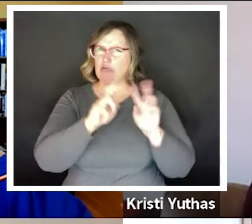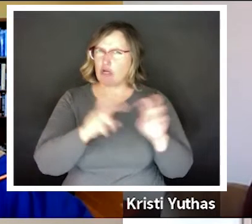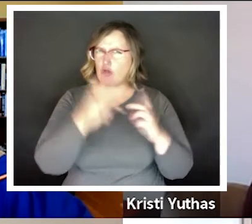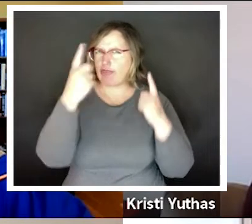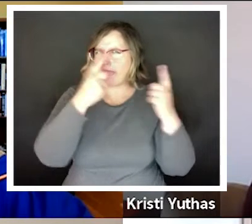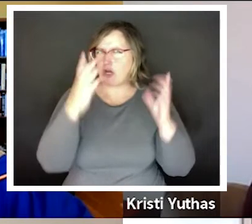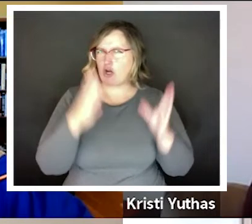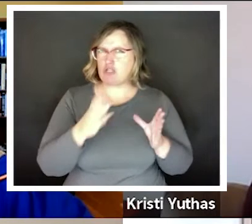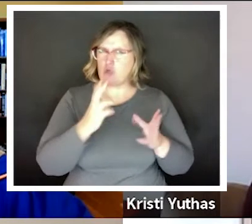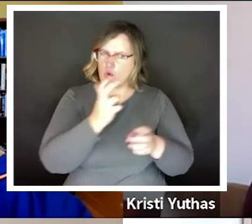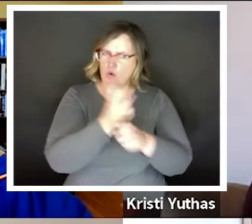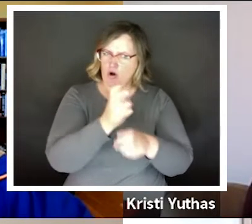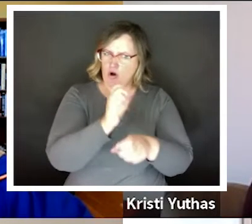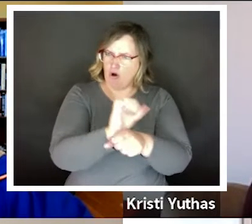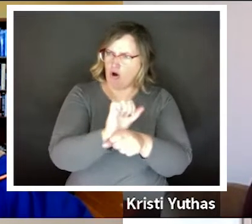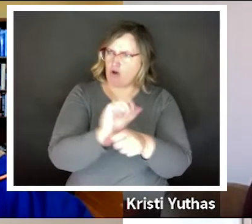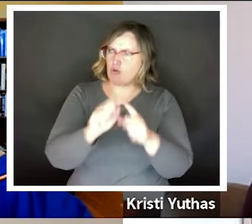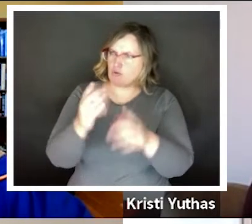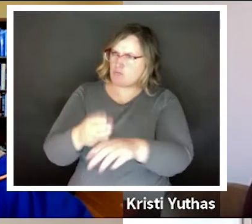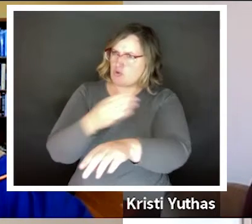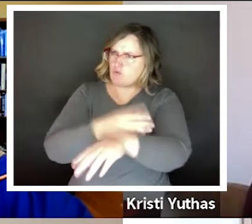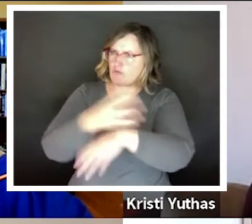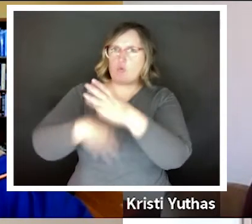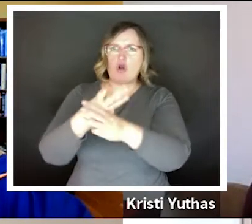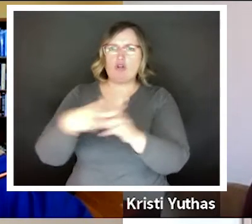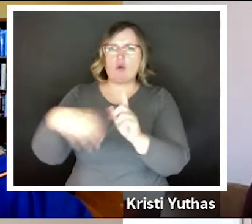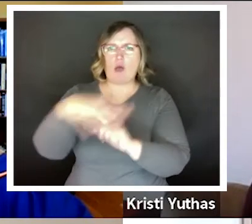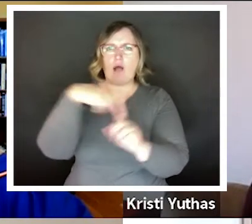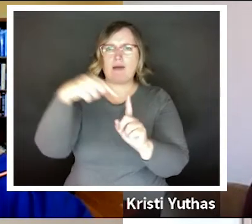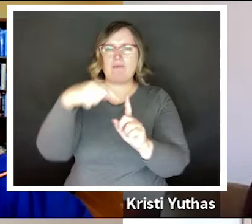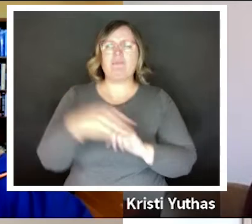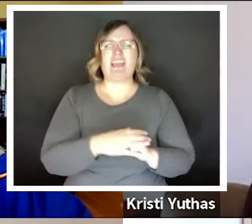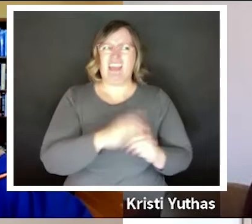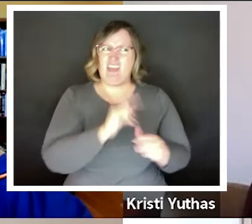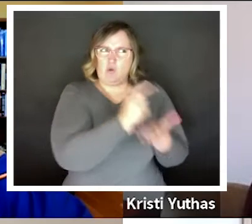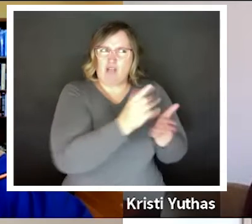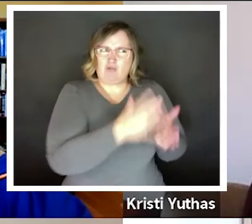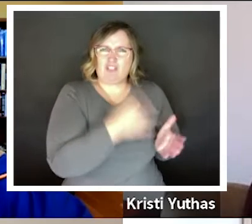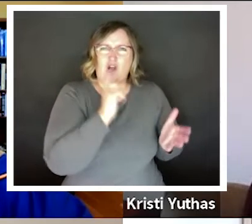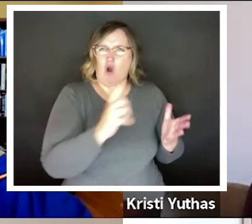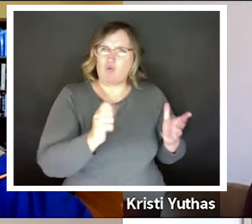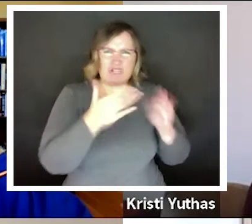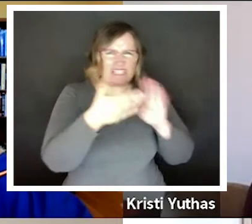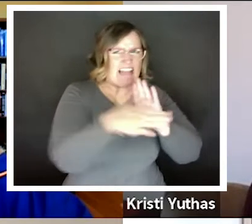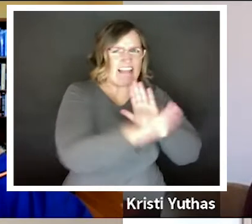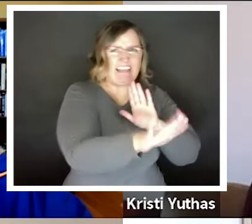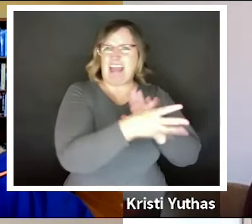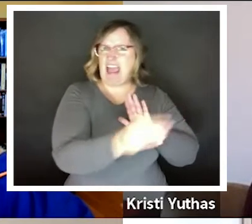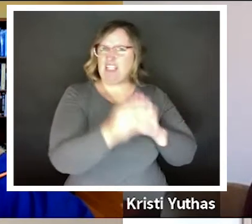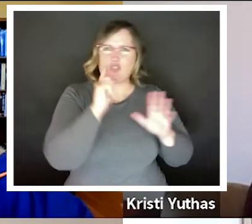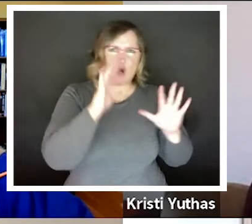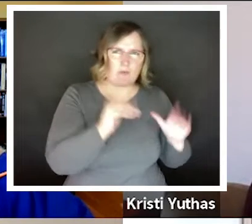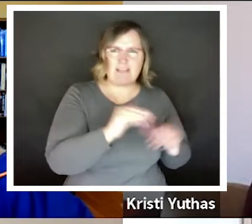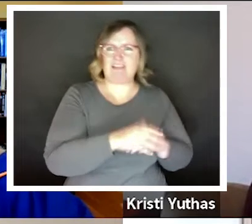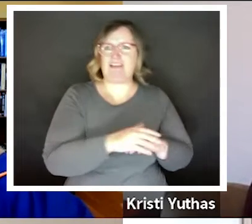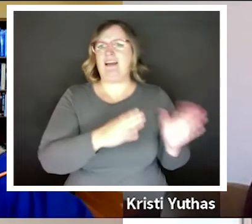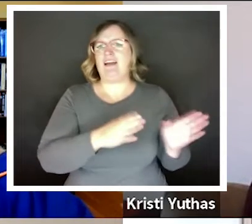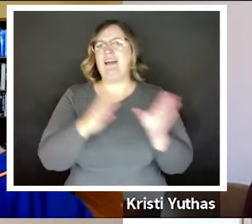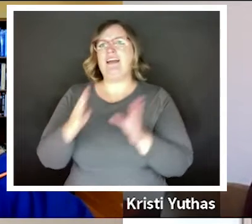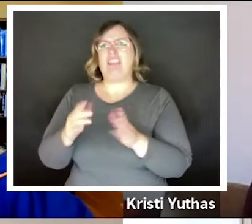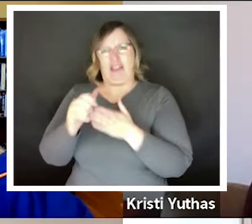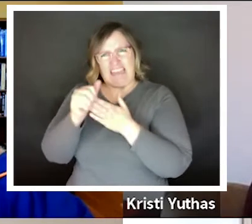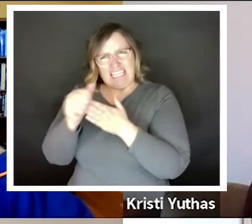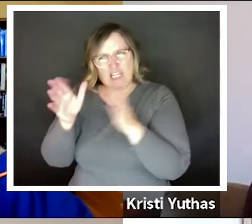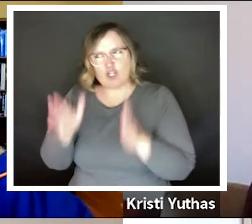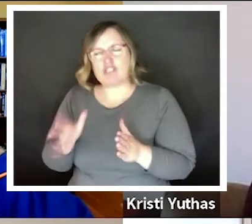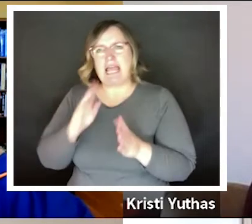hard to improve the world around them. Our PSU graduates are resilient and determined. Our PSU graduates are leaders